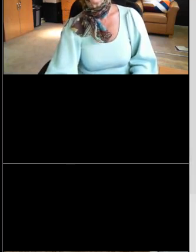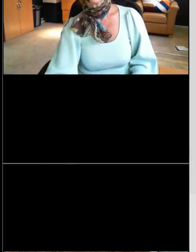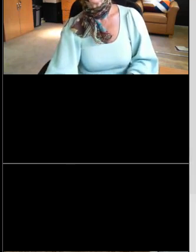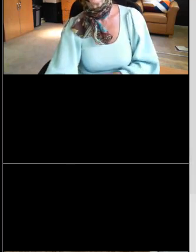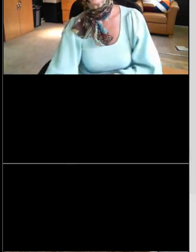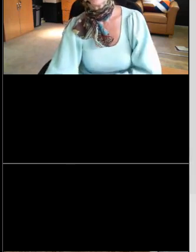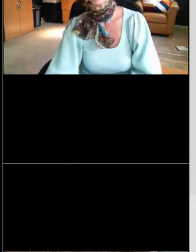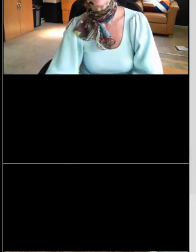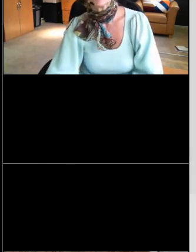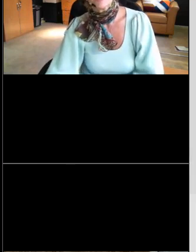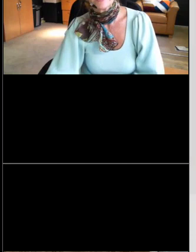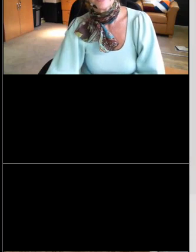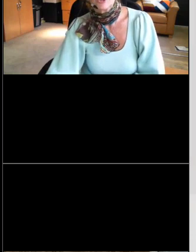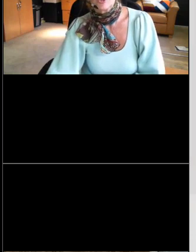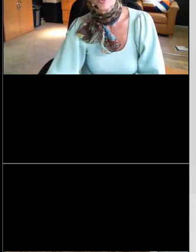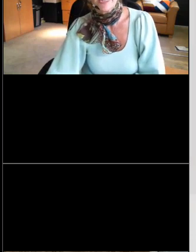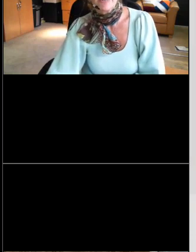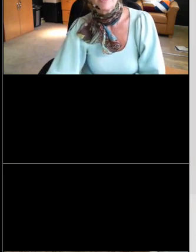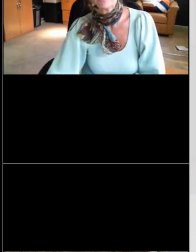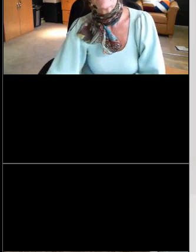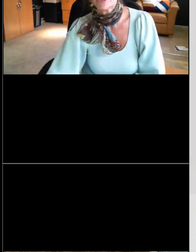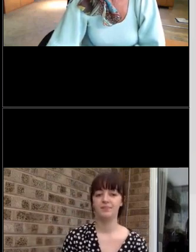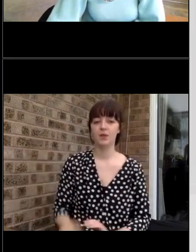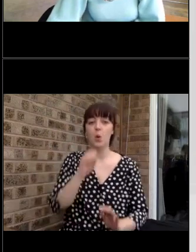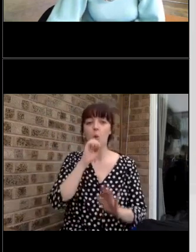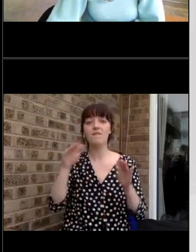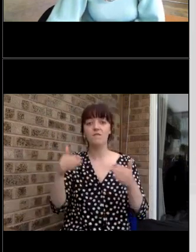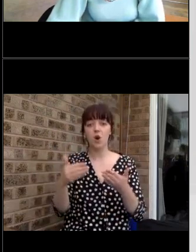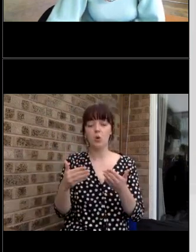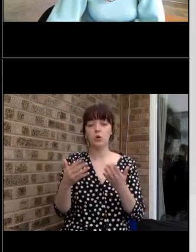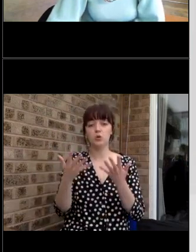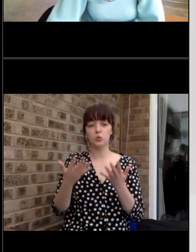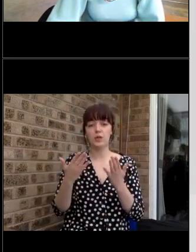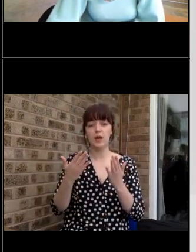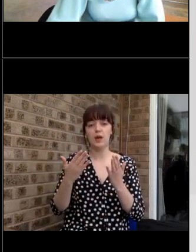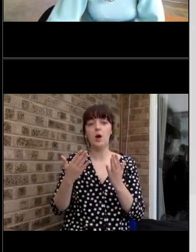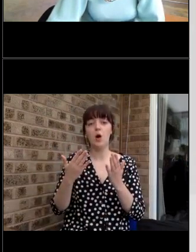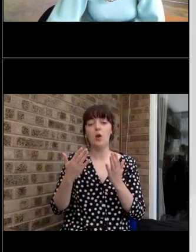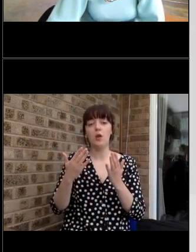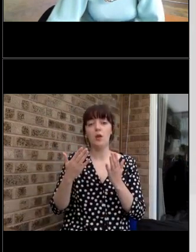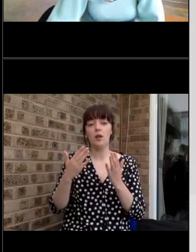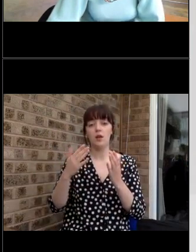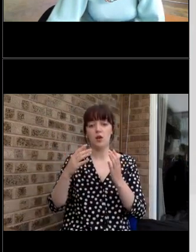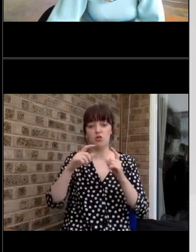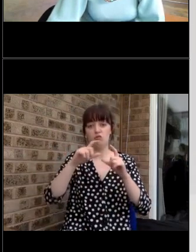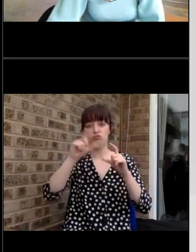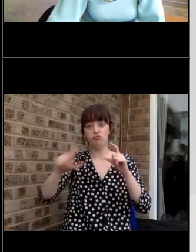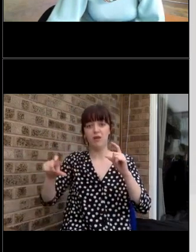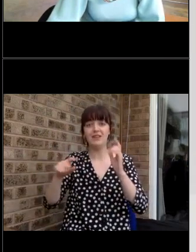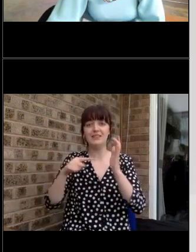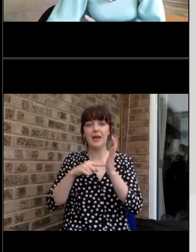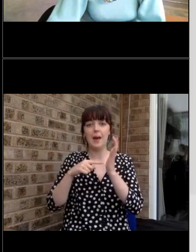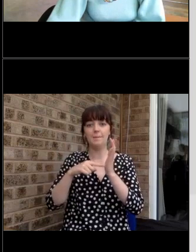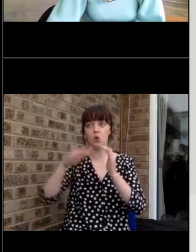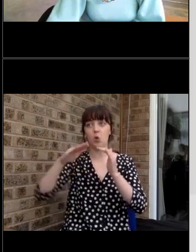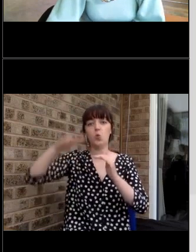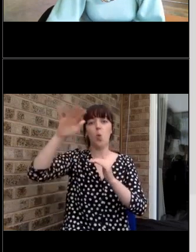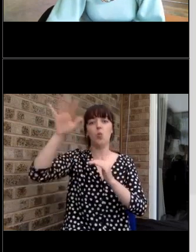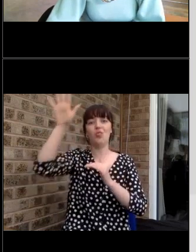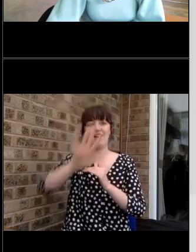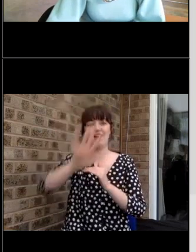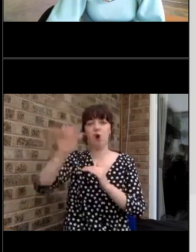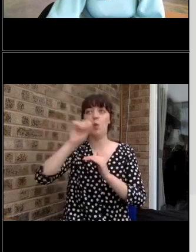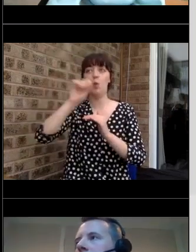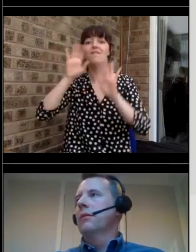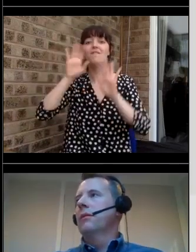Okay, we're going to be focusing today's Q&A session on areas of the Lower Thames crossing proposals that are north of the River Thames. So I know a number of